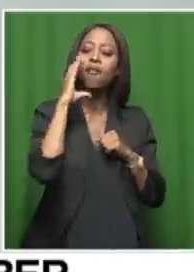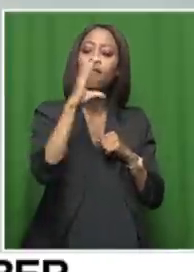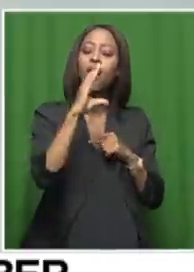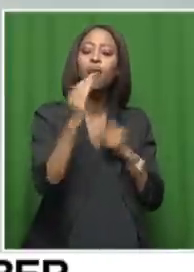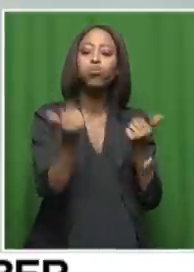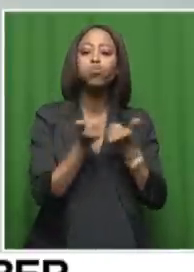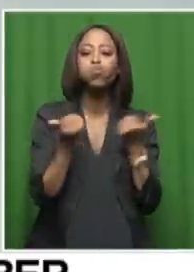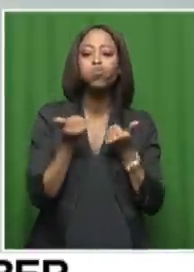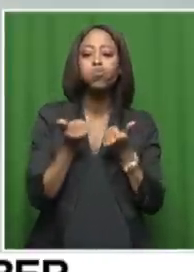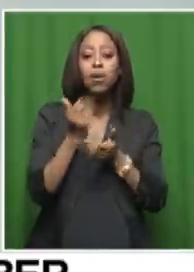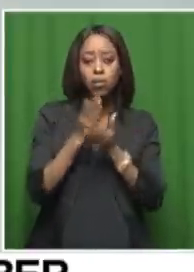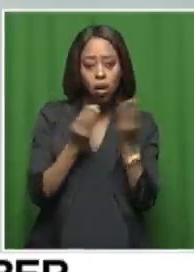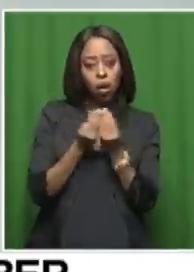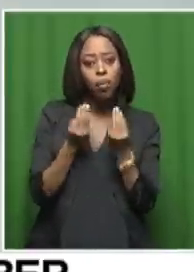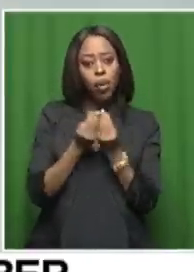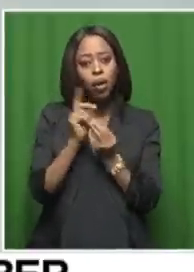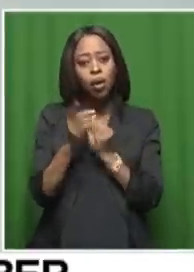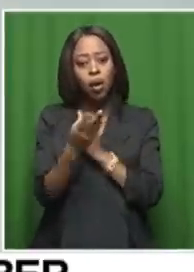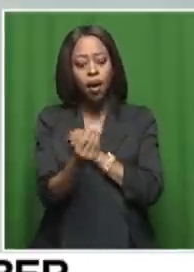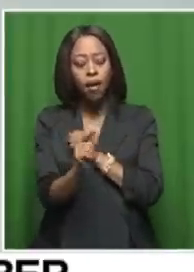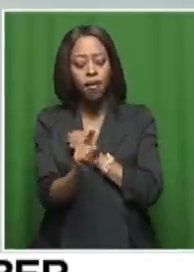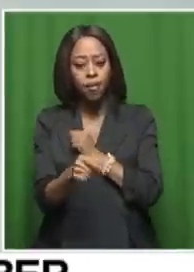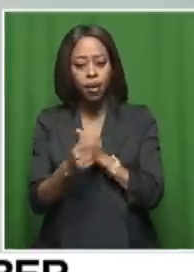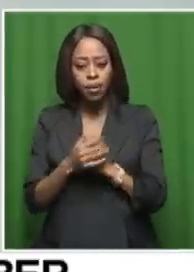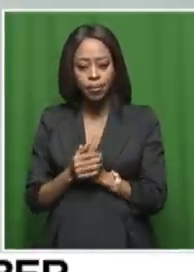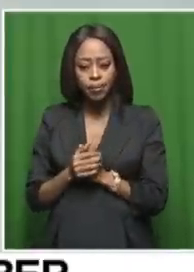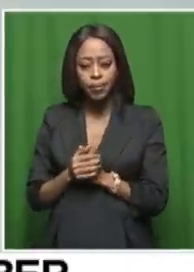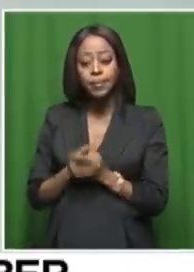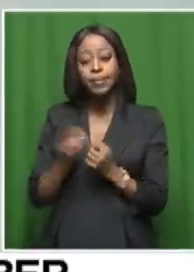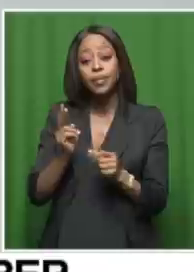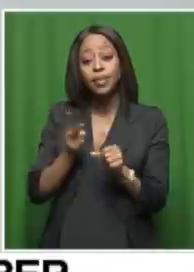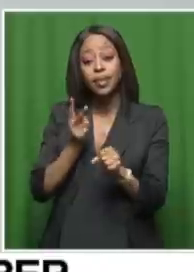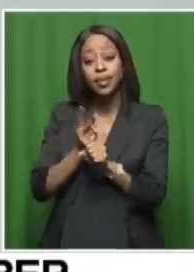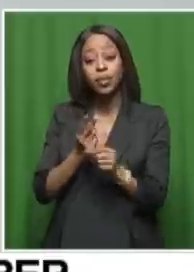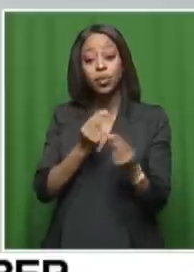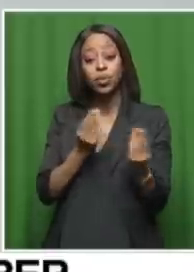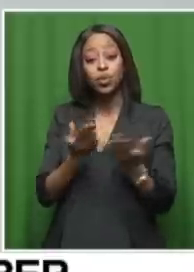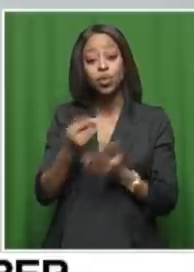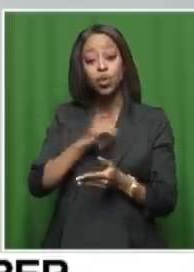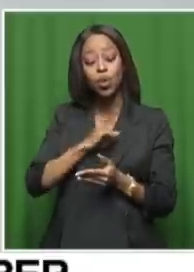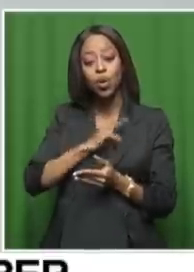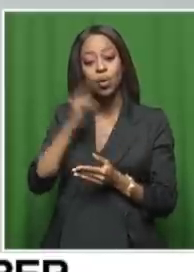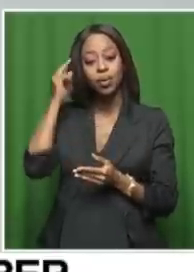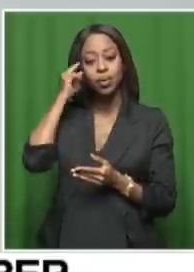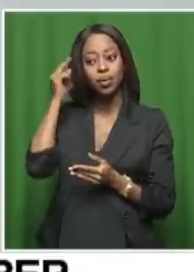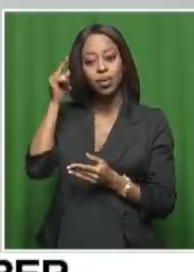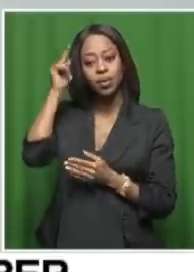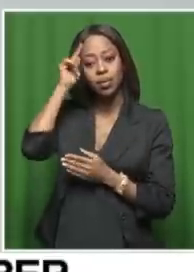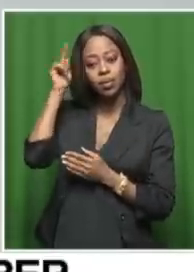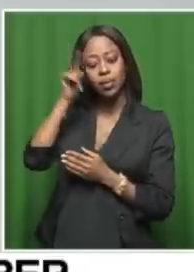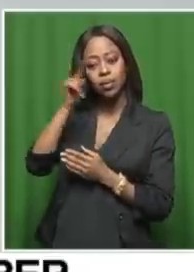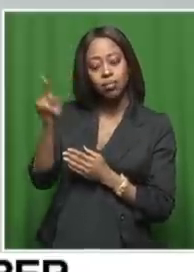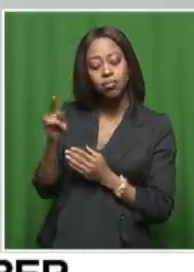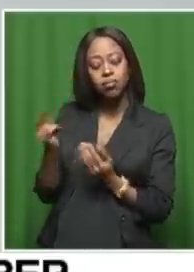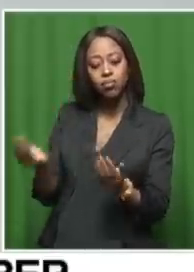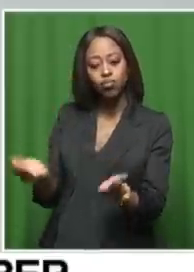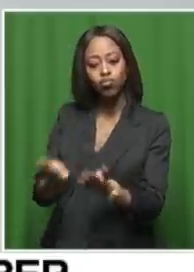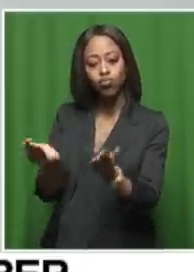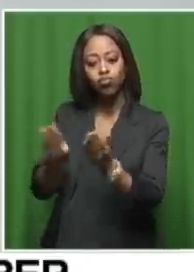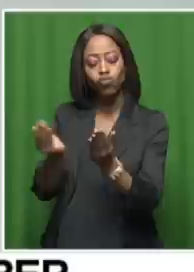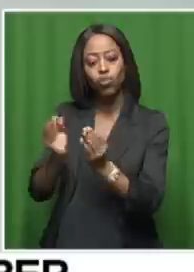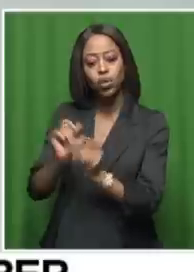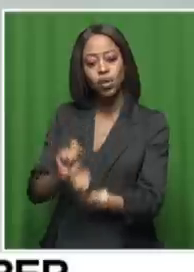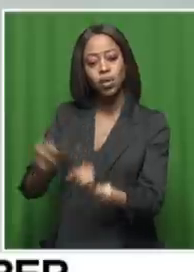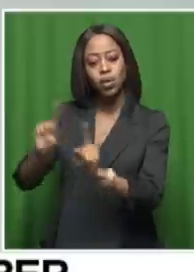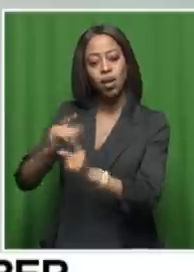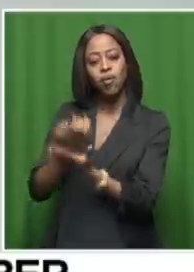certain measures must be put in place. And this we do again because we believe that let people be able to be drivers of their own economy